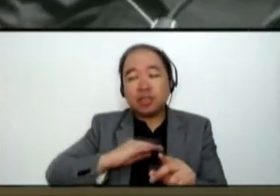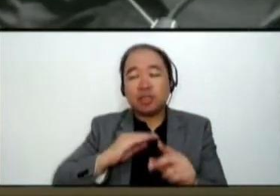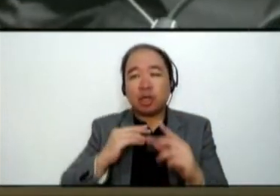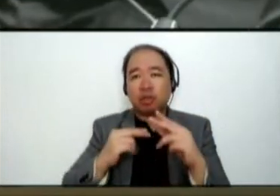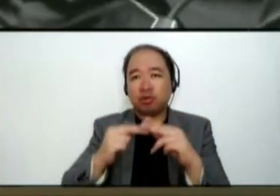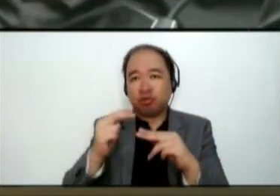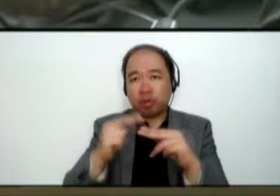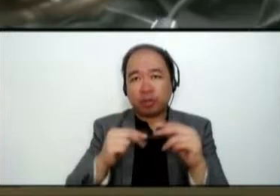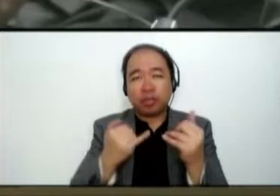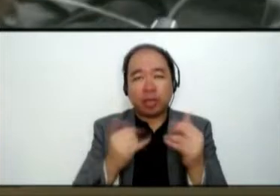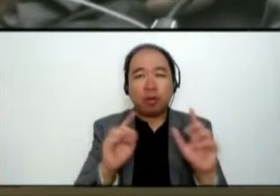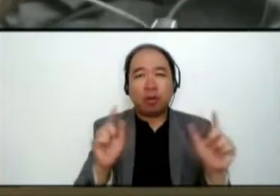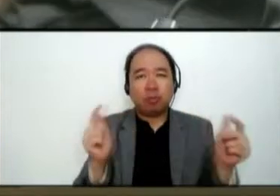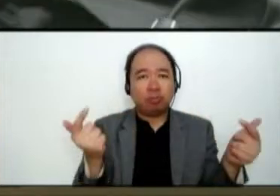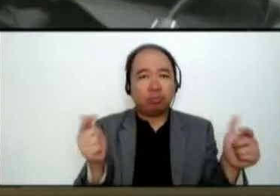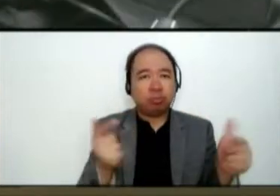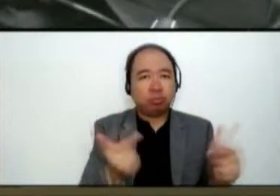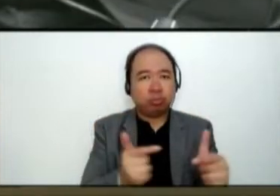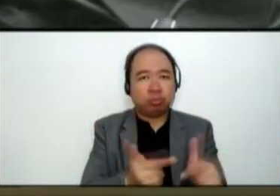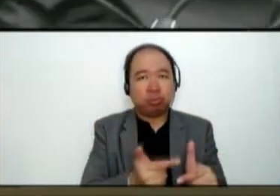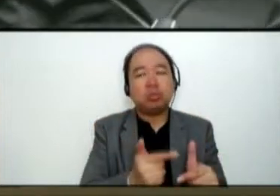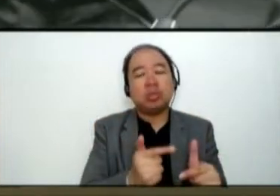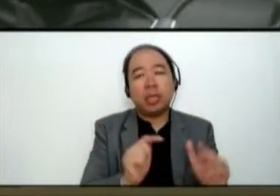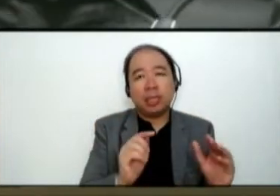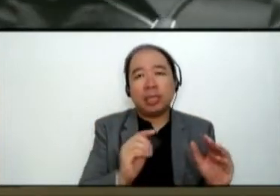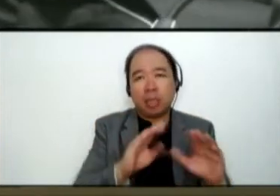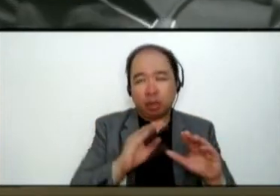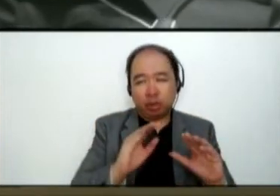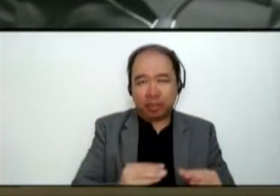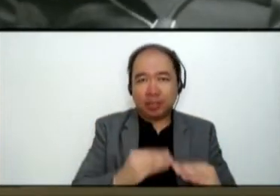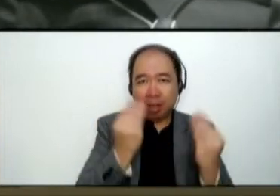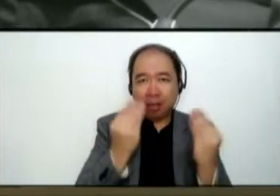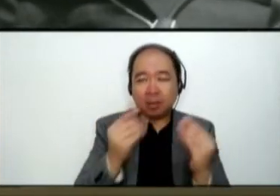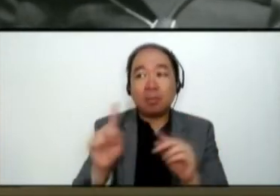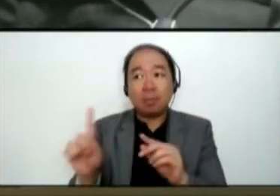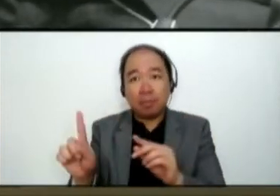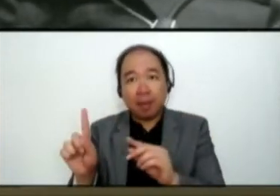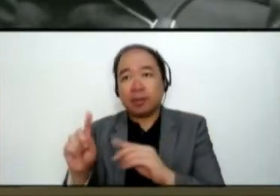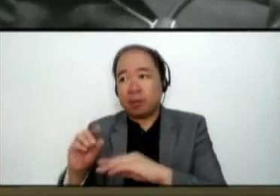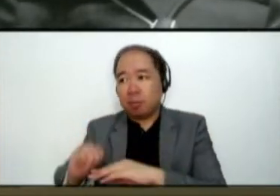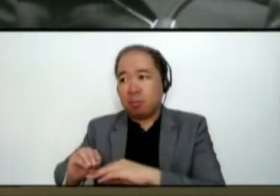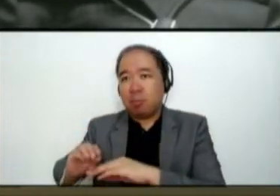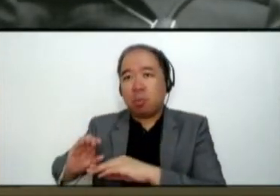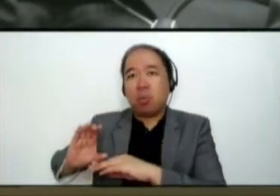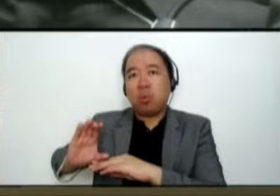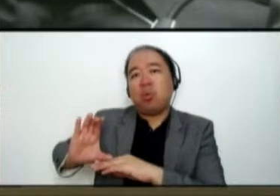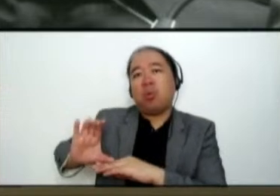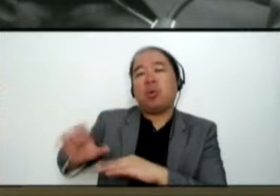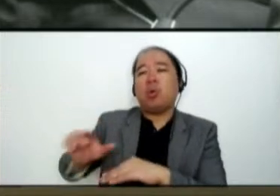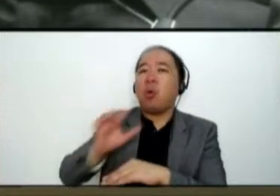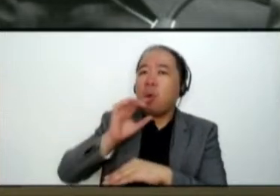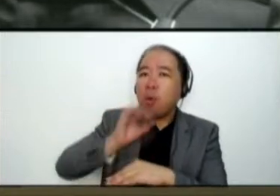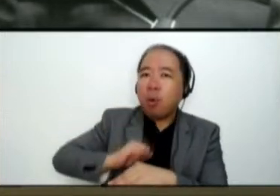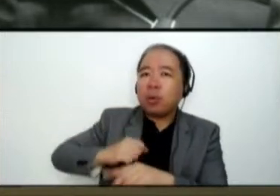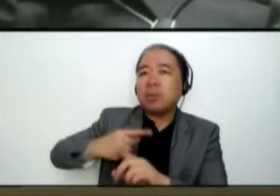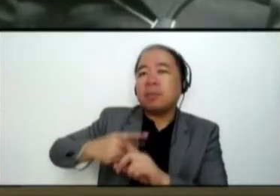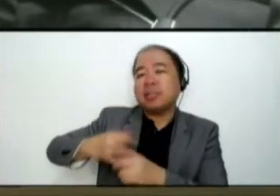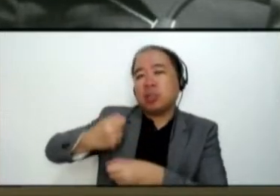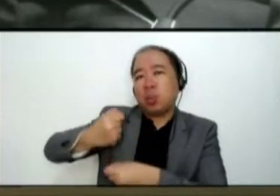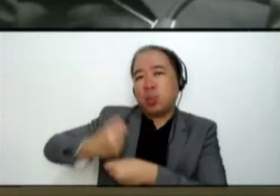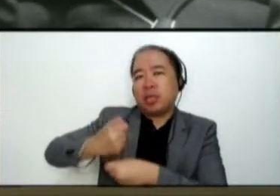young population and an increase in working age and older individuals. As of 2020, Filipinos